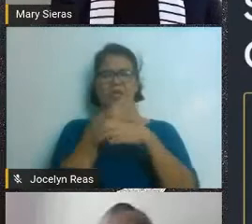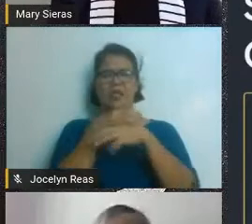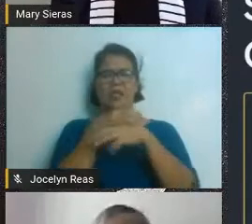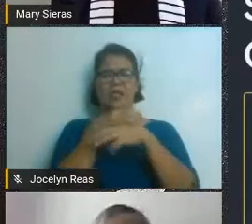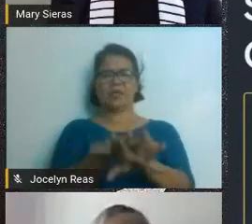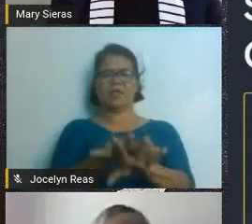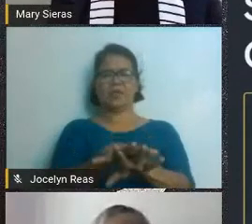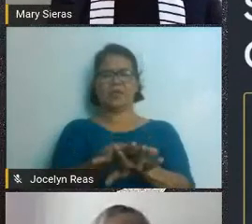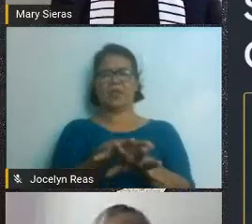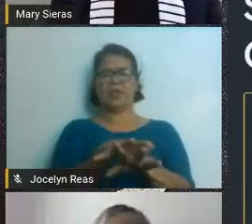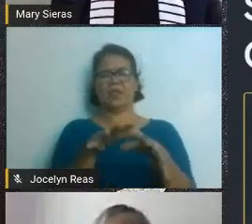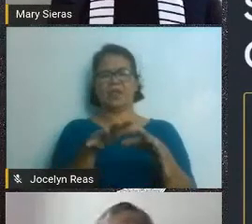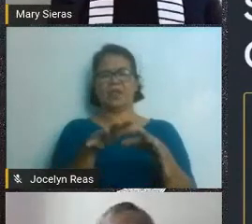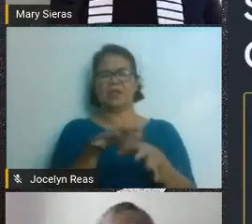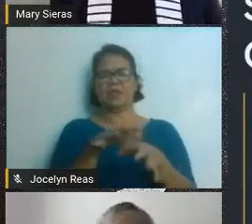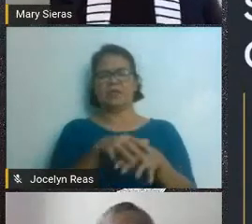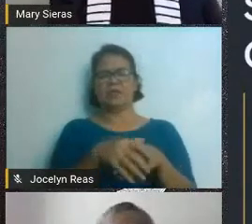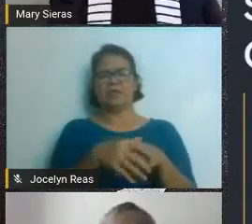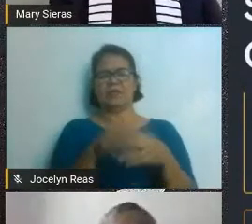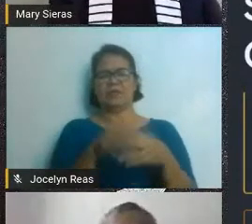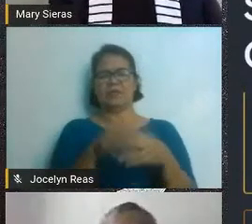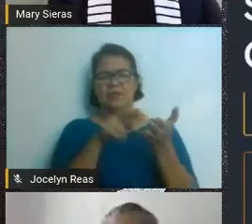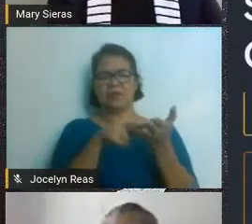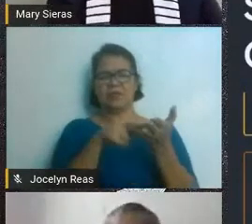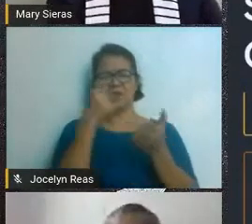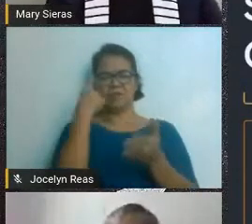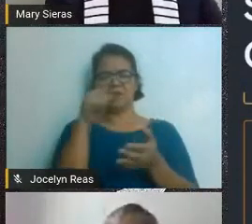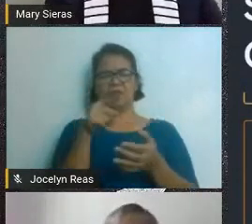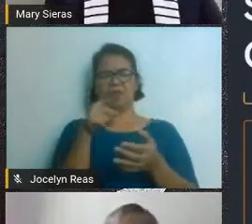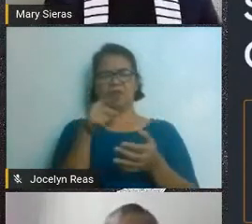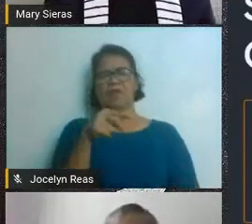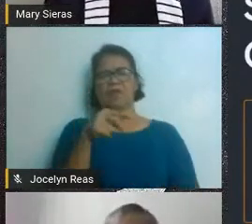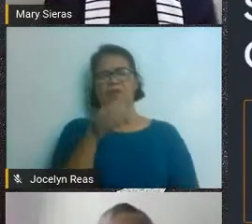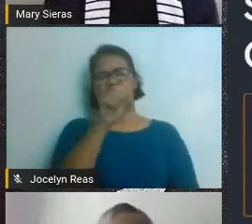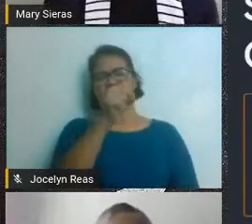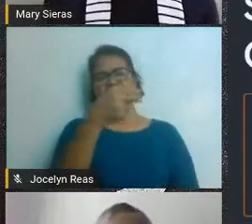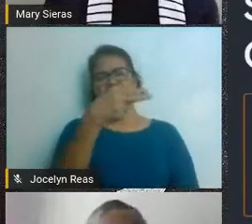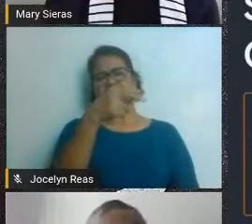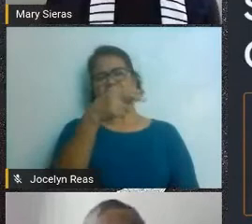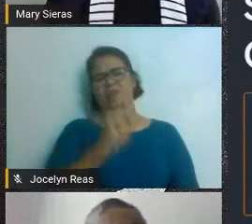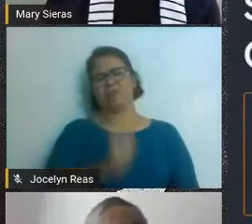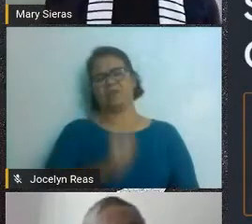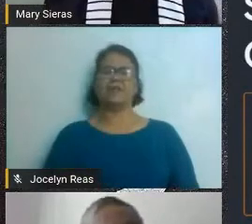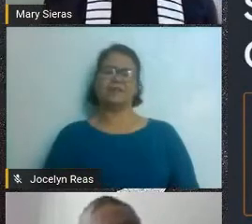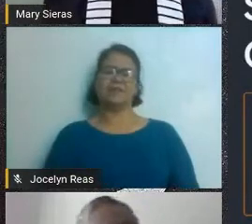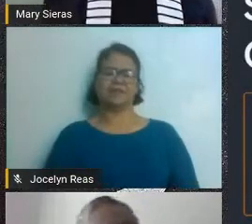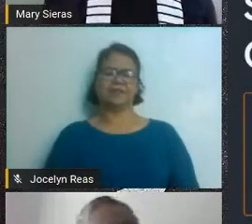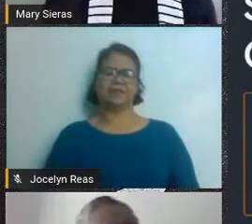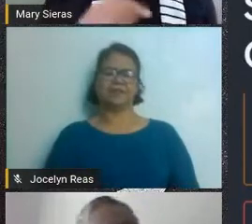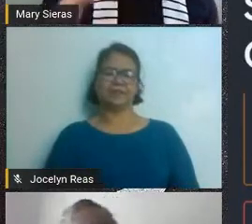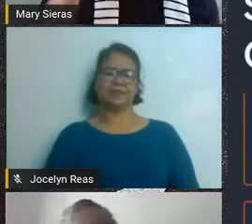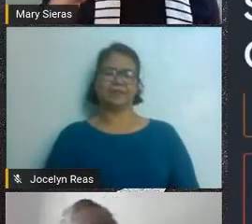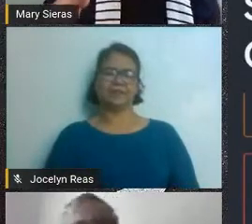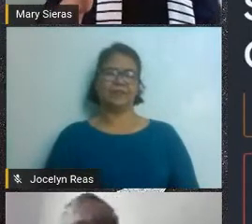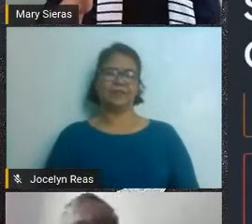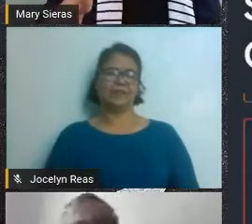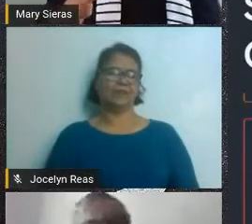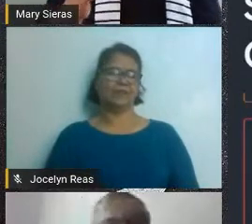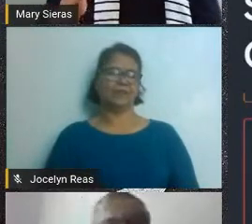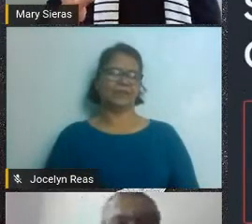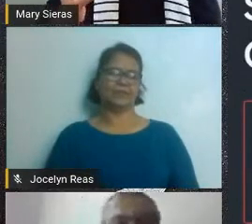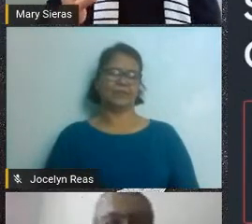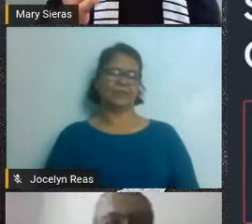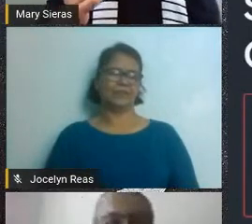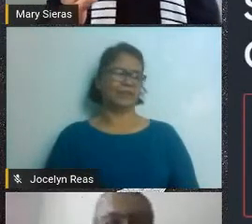for senior high school learners. Pantayan nyo na lang ulit kung kailan lalabas. Very soon na yan. Ayan. Actually, yun po sana